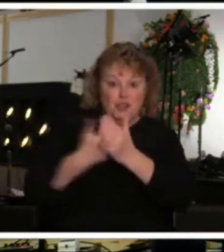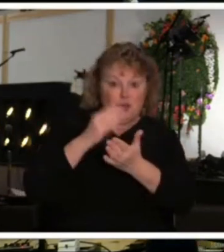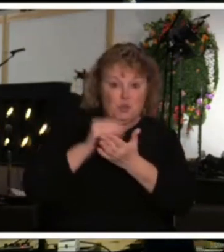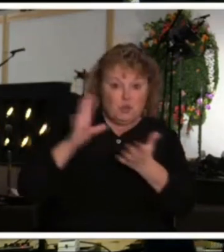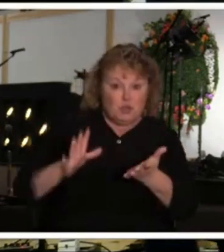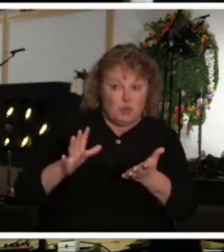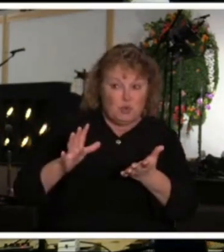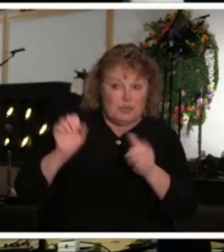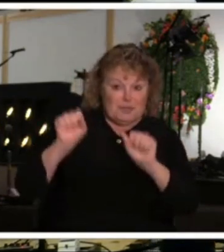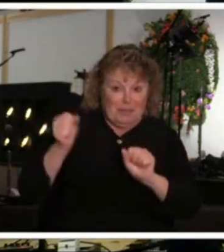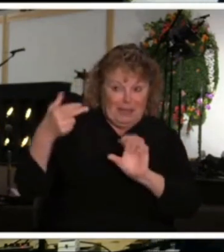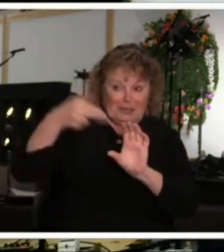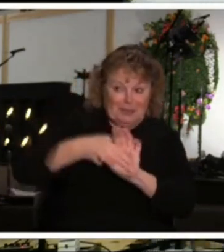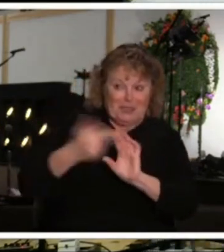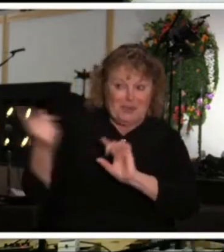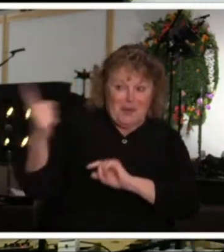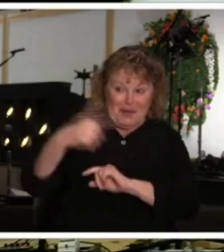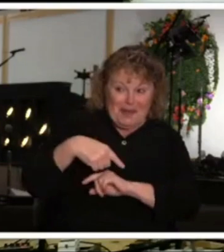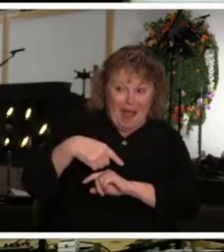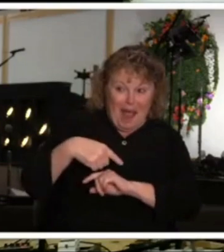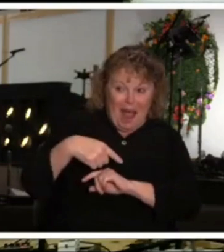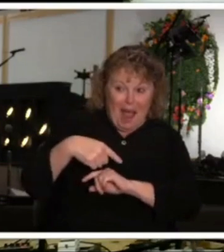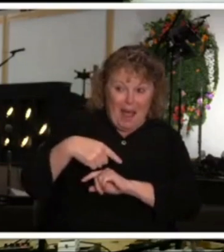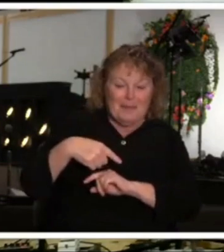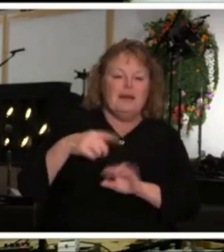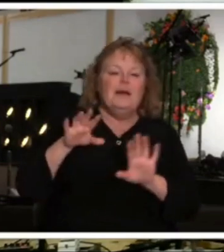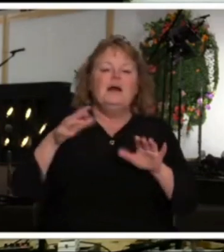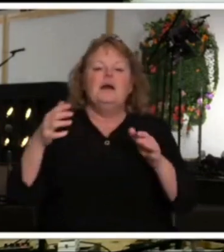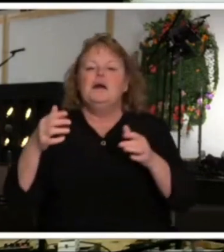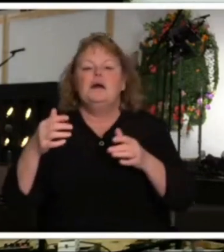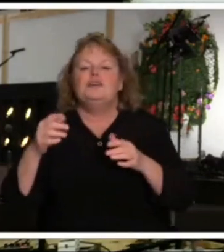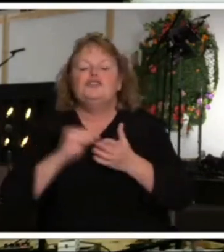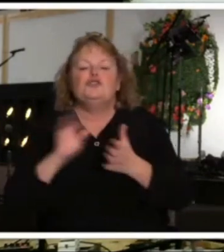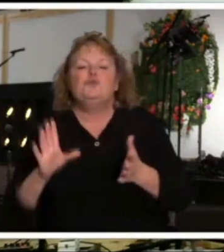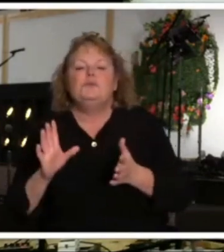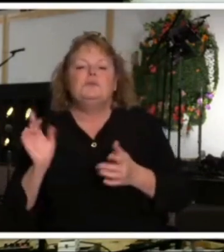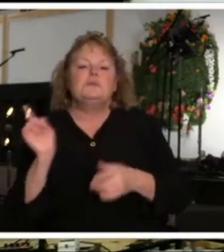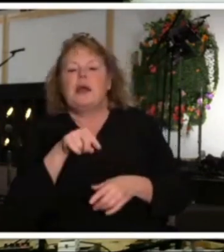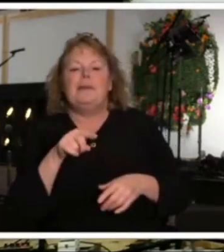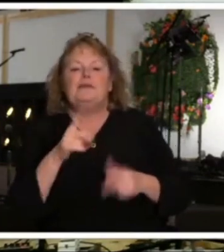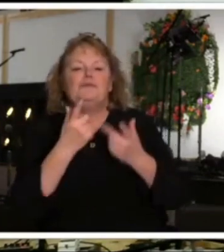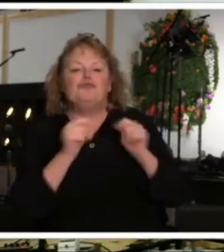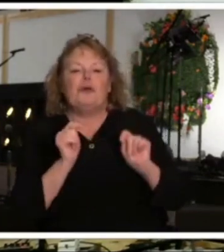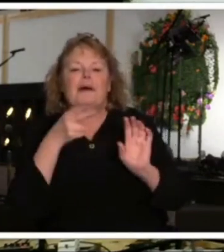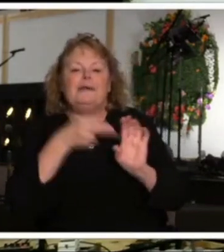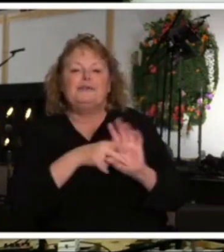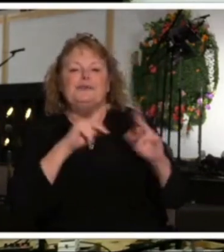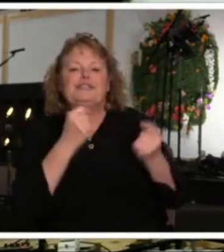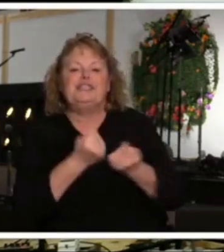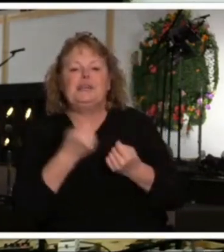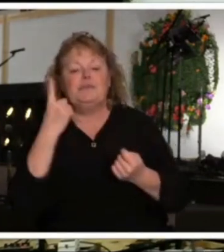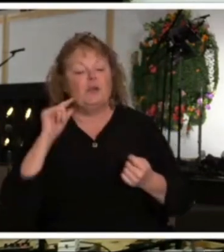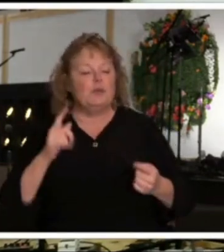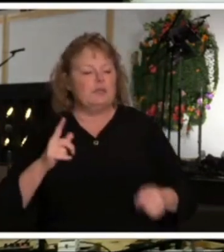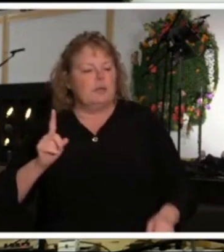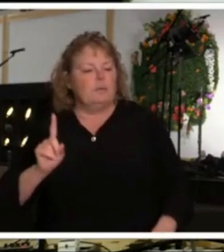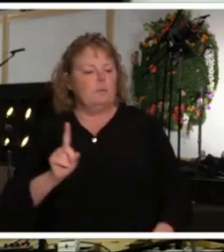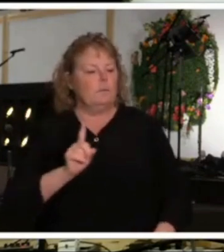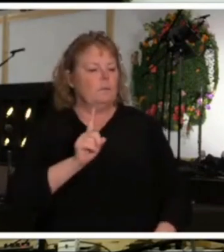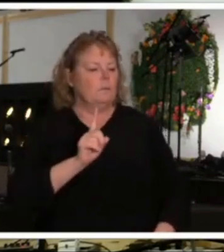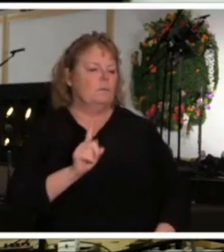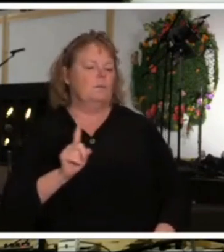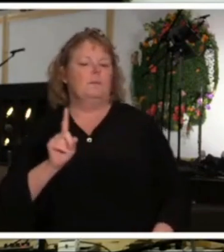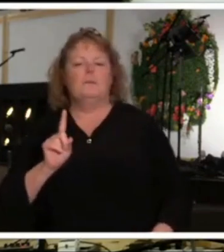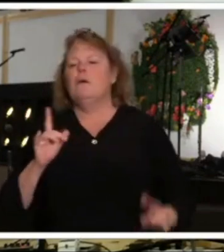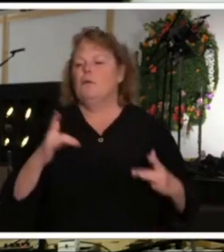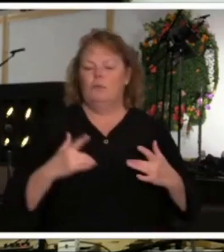good athletes, especially basketball players, they always walk like this, like their knees hurt. They'd be like 6'8". What's up, Pastor? I'd be like, how you doing? Yo, what's up, man? You